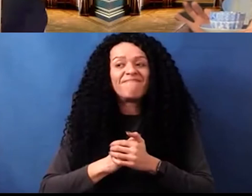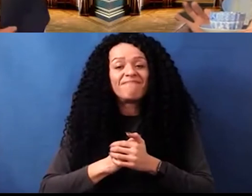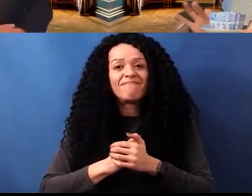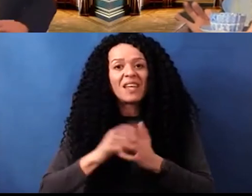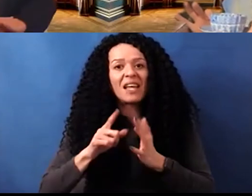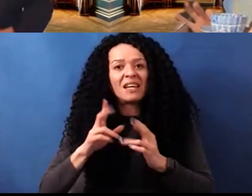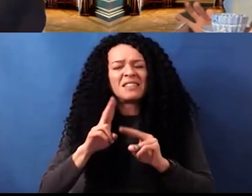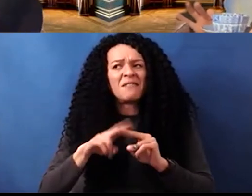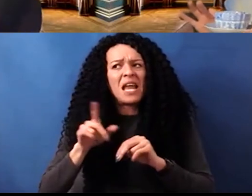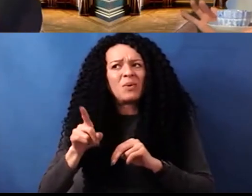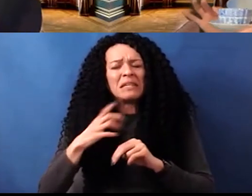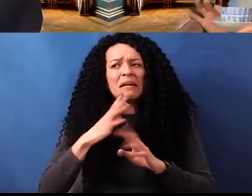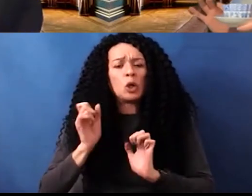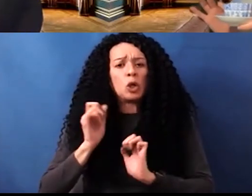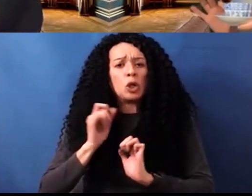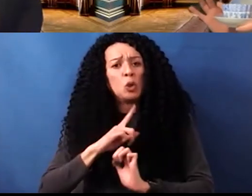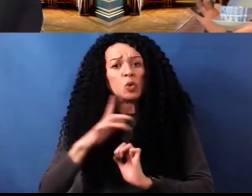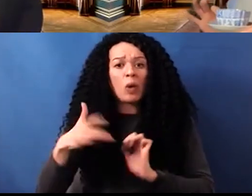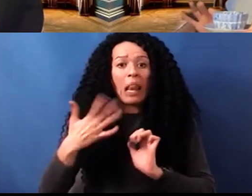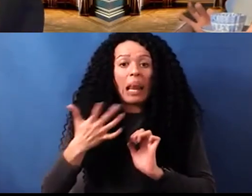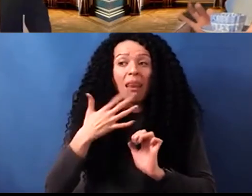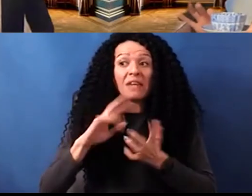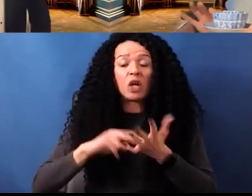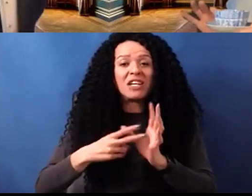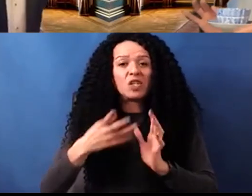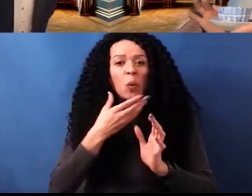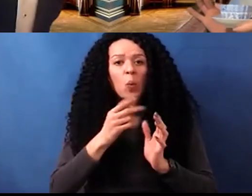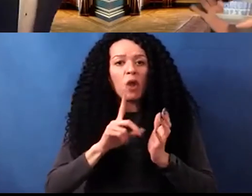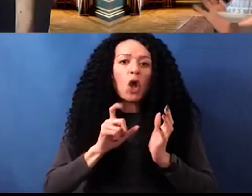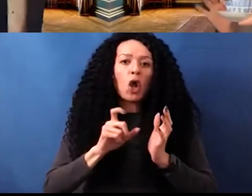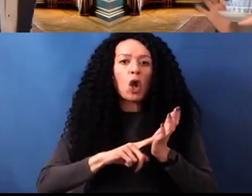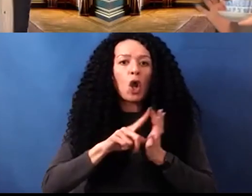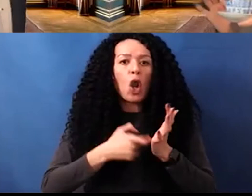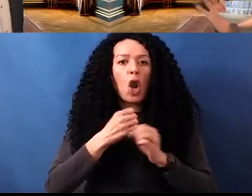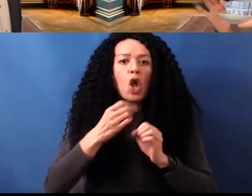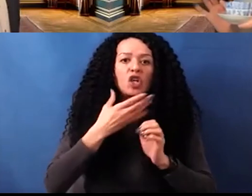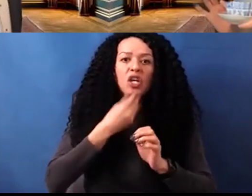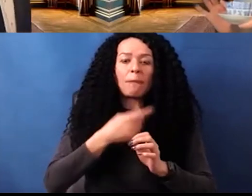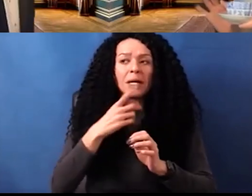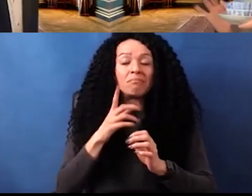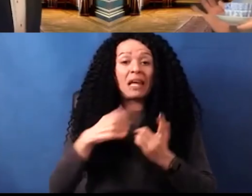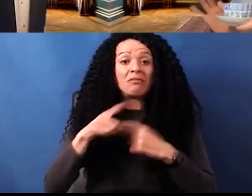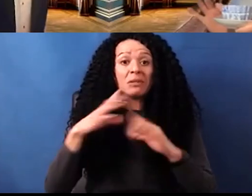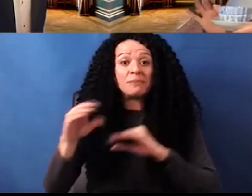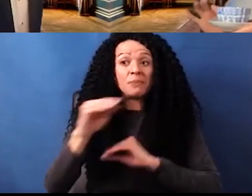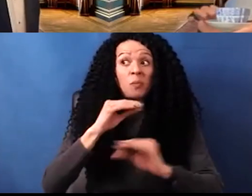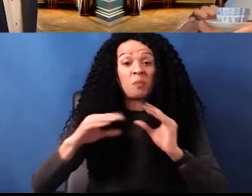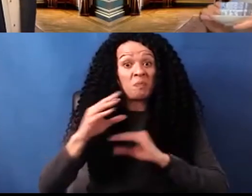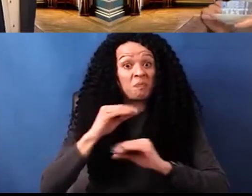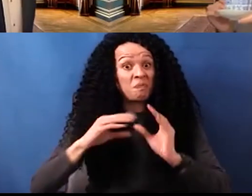rather unusual living arrangement with that clergyman has certainly caused quite a scandal.